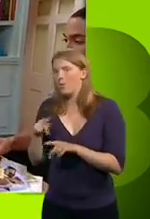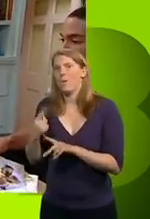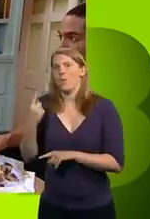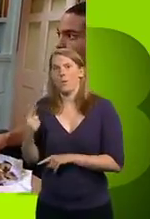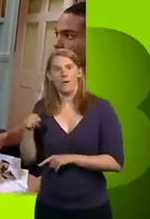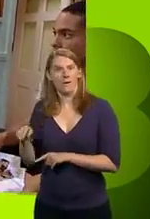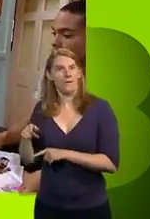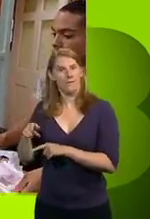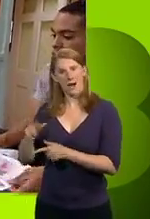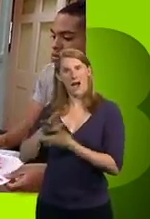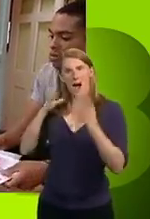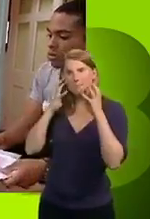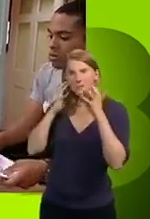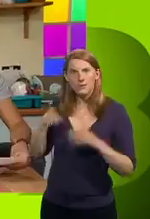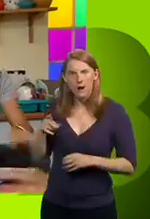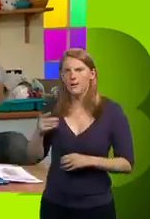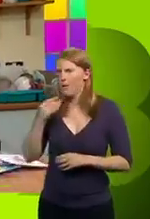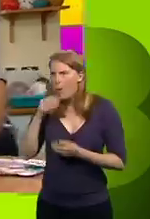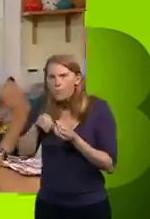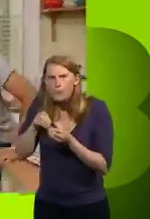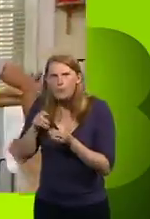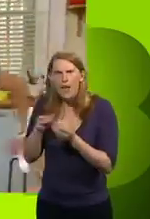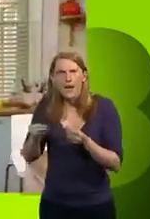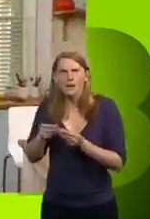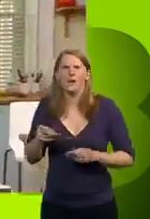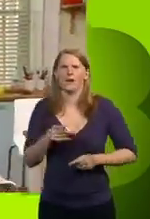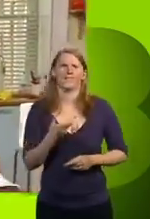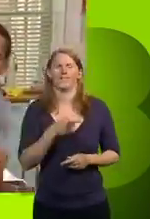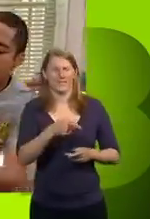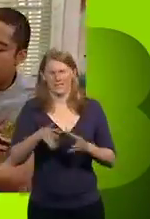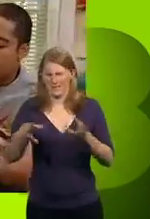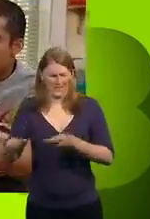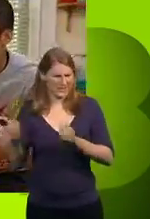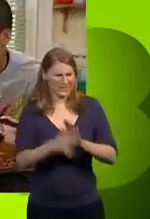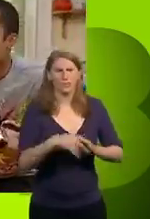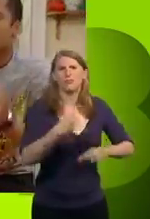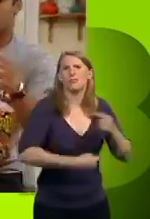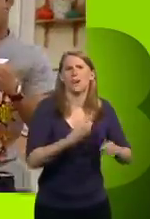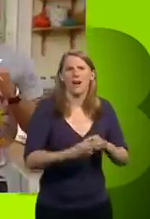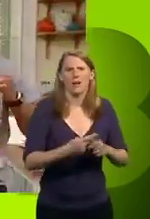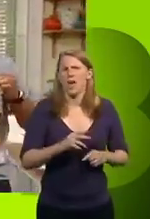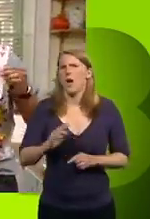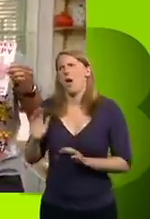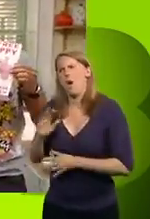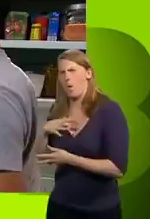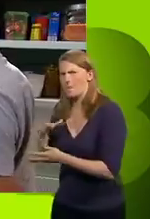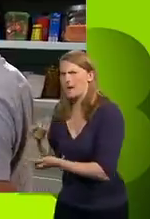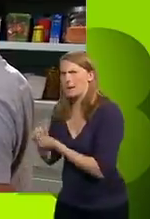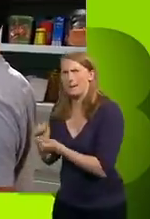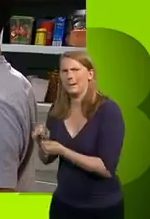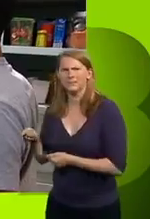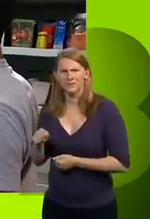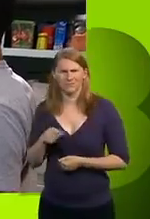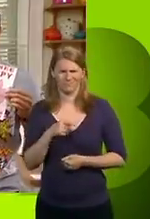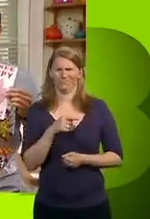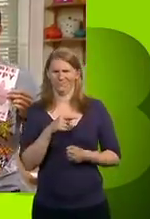the recycling, so it can be turned into something useful. Oh, you got to let me keep this one. It's a coupon for a